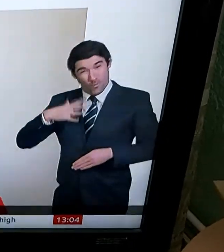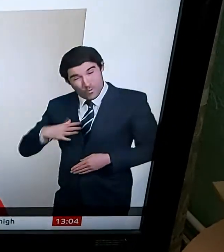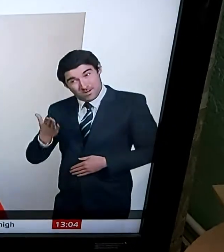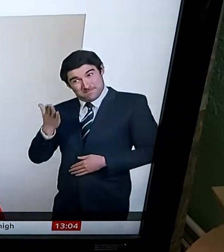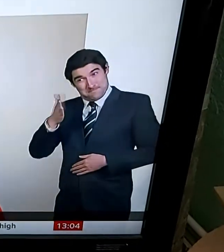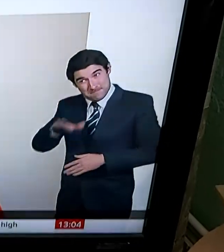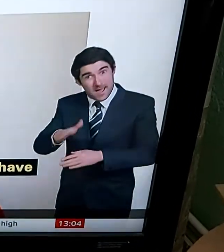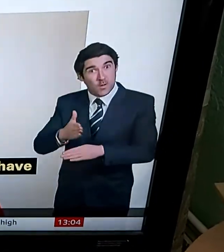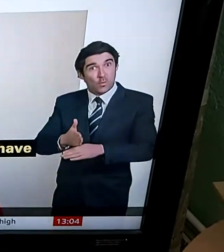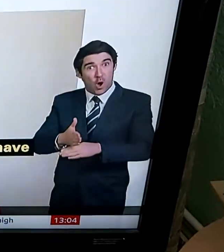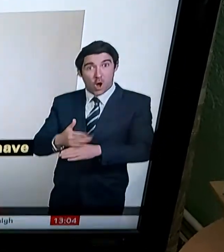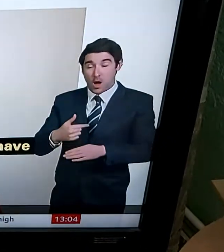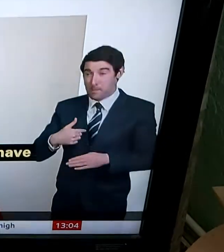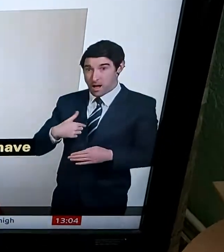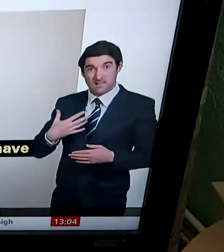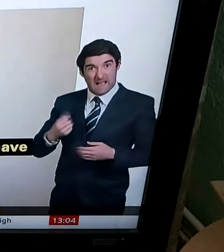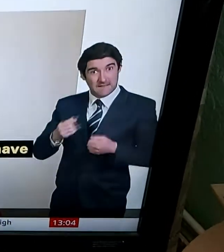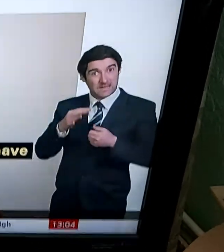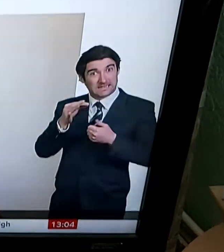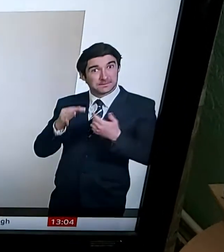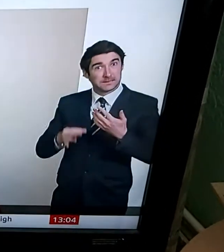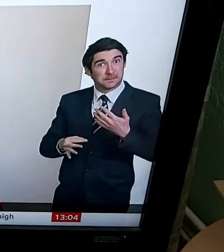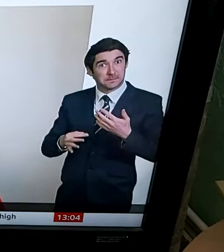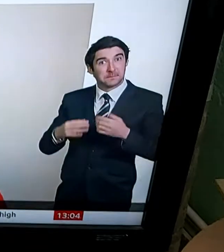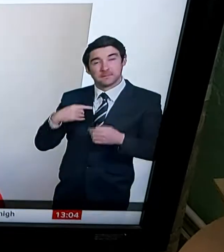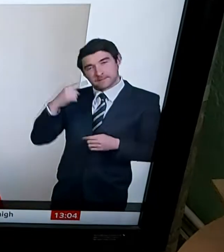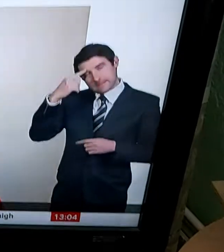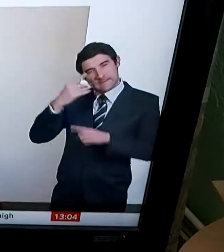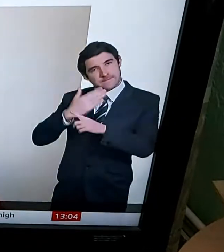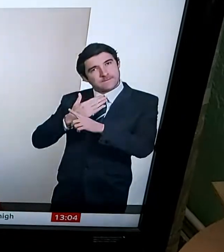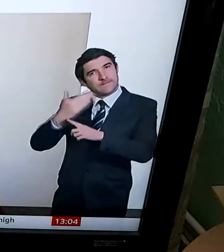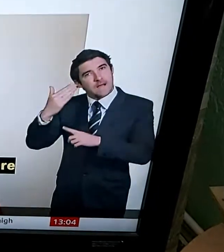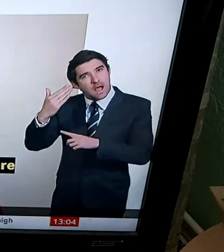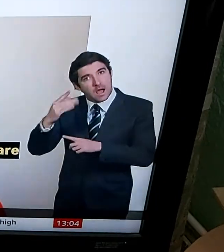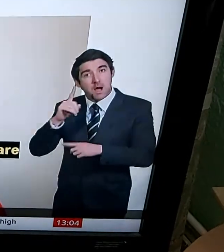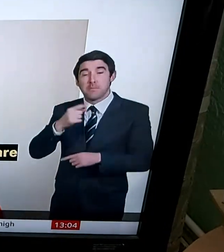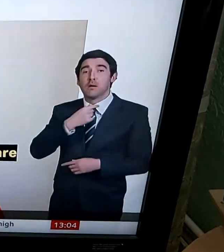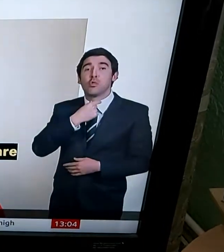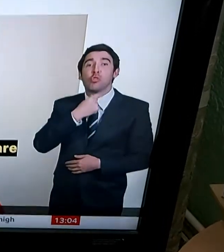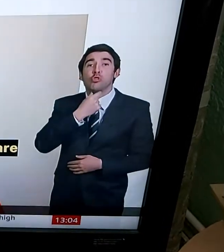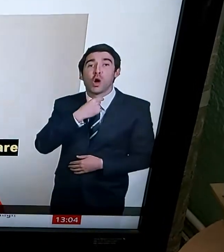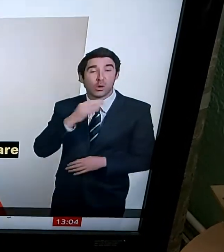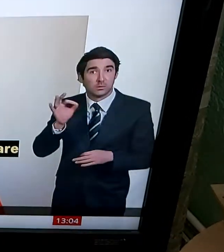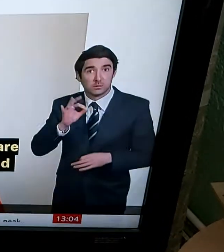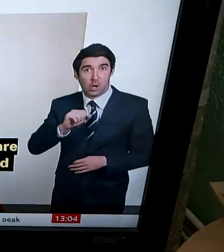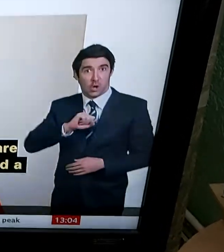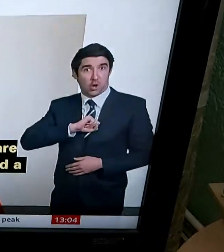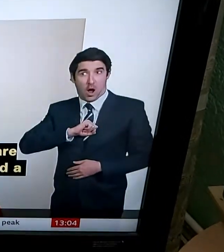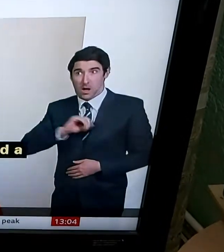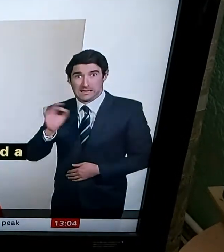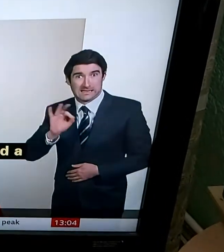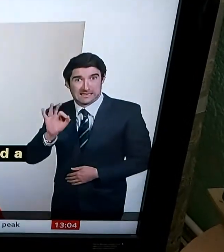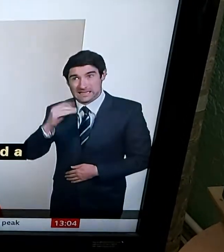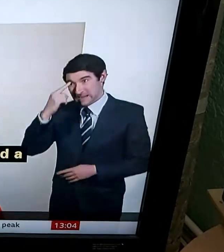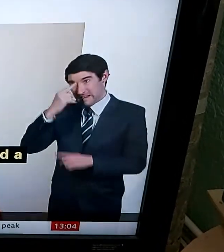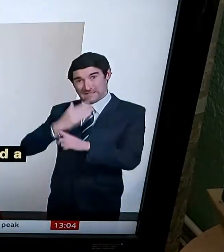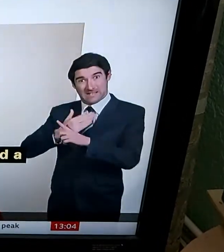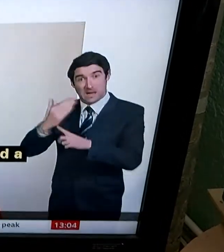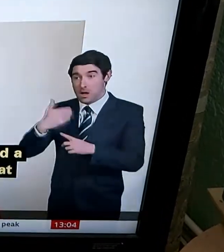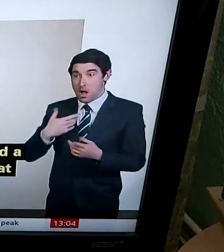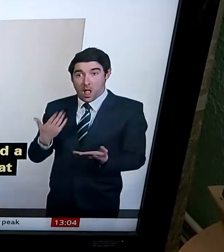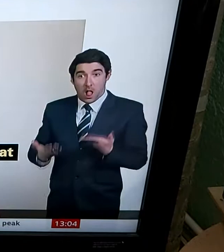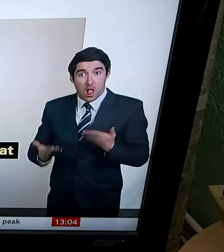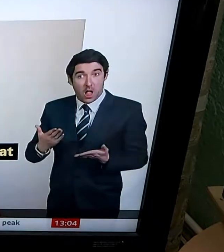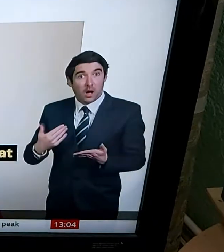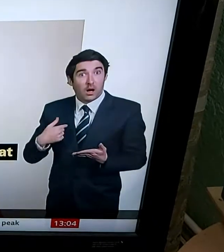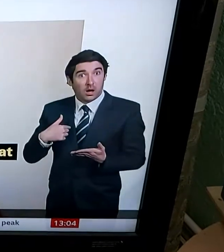had coronavirus or not. Because my symptoms, I had a fever, but I didn't have any throat symptoms, so I'm not 100% sure whether I had it or not. So it'd be